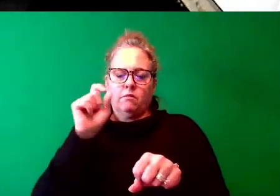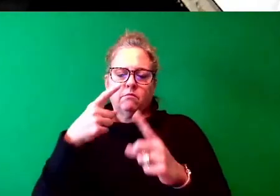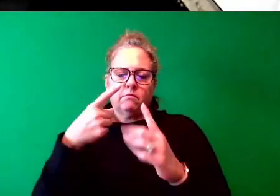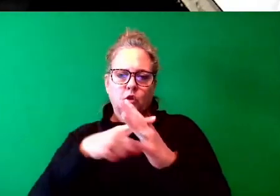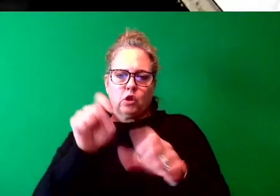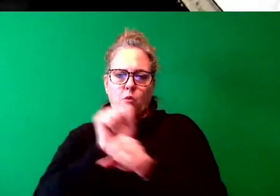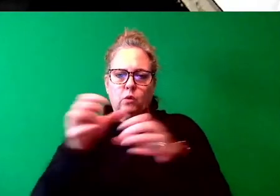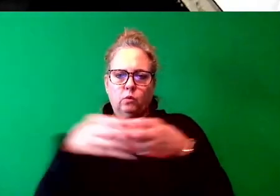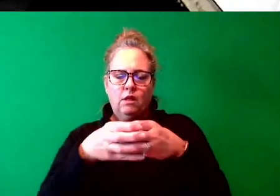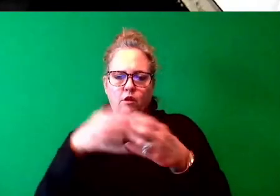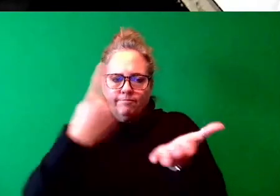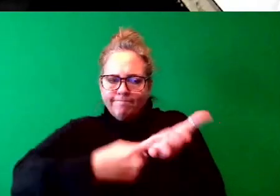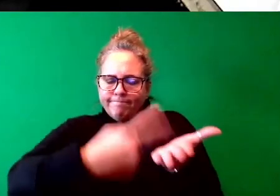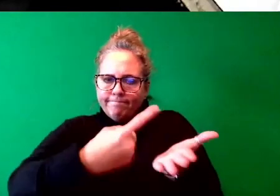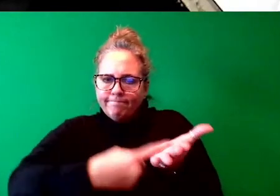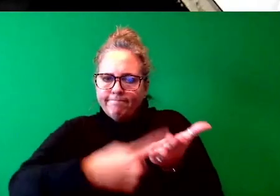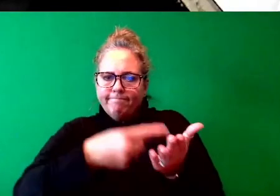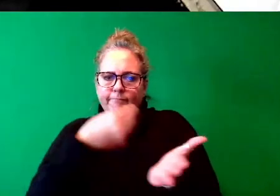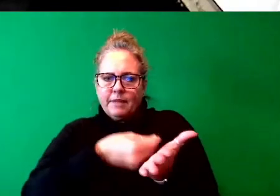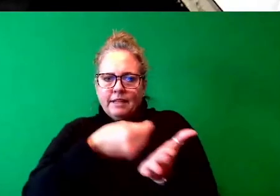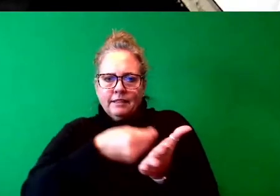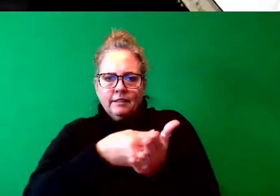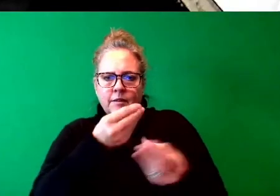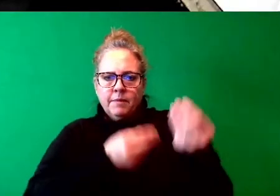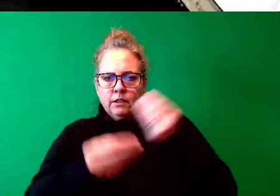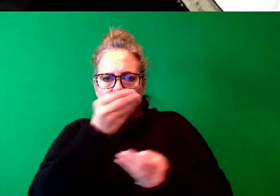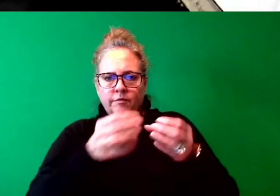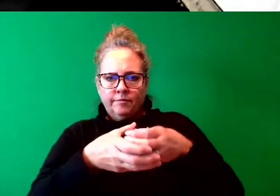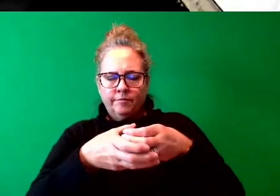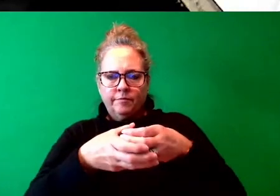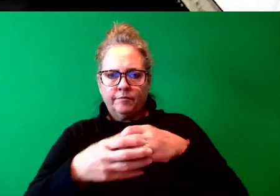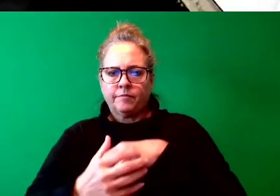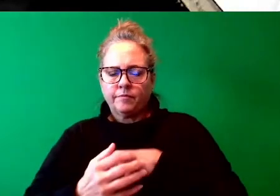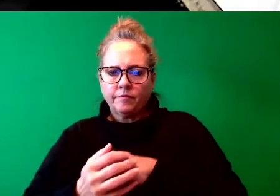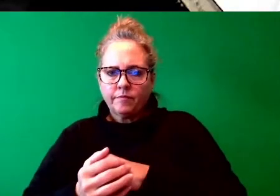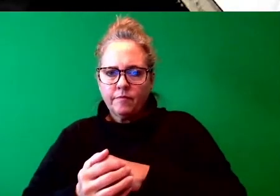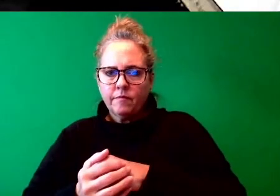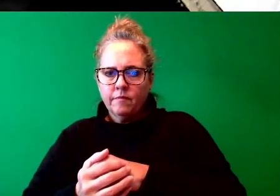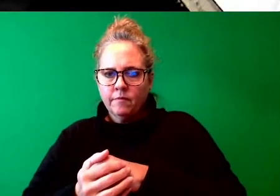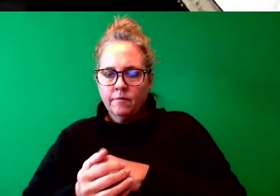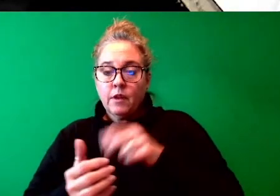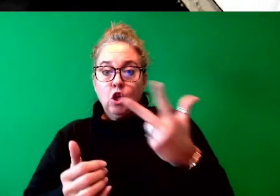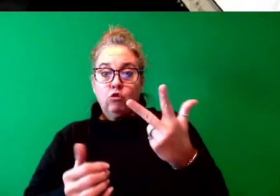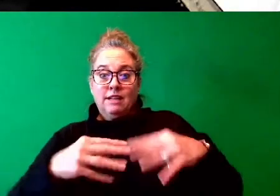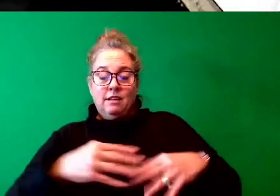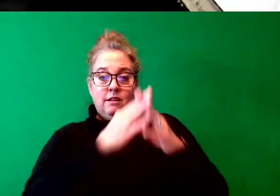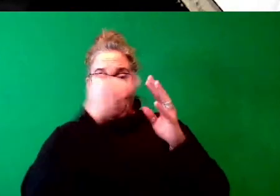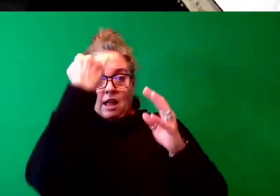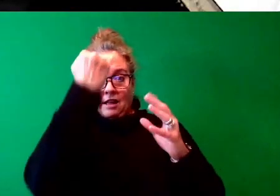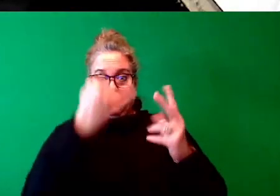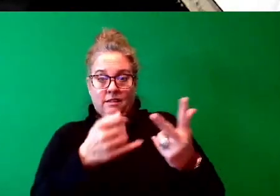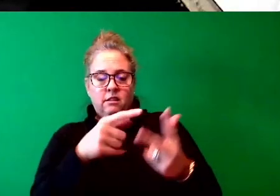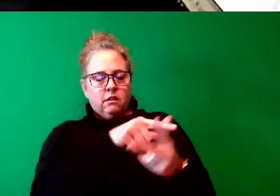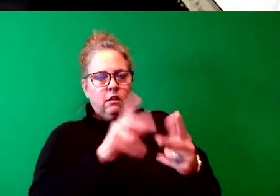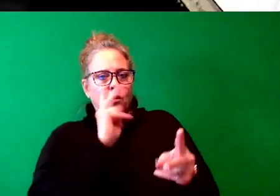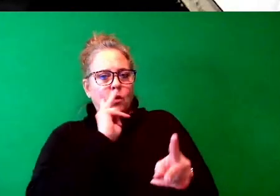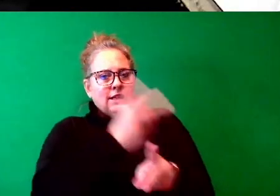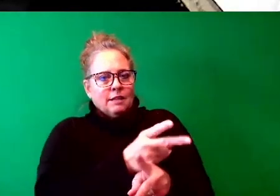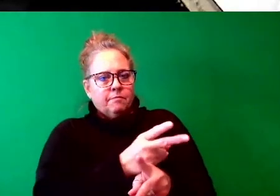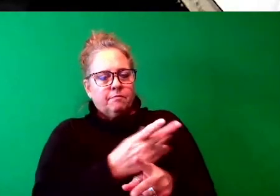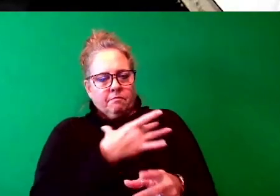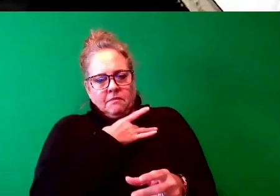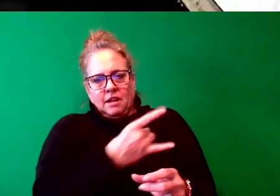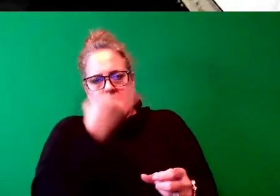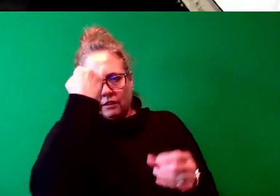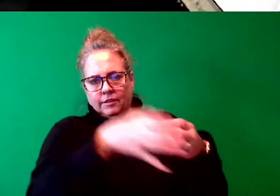of a strategically focused committee because I like it. I'll bring it up again. And I would say too, I mean, I can reach out, also, I